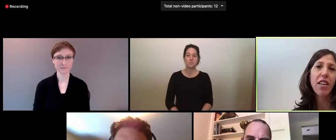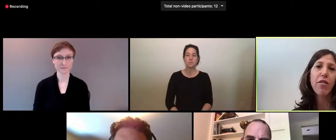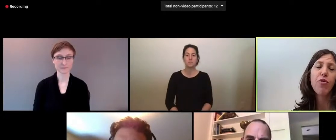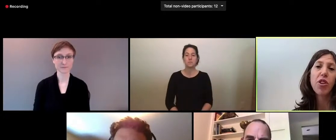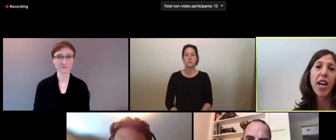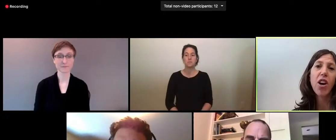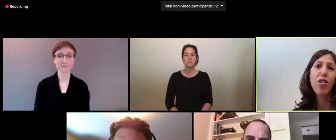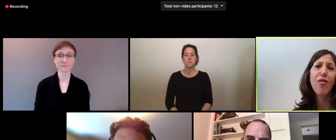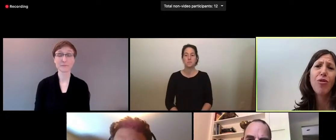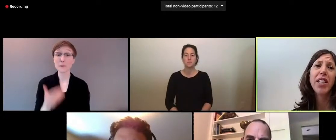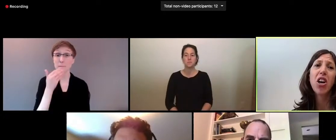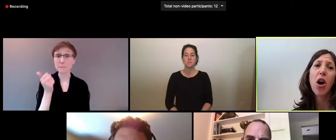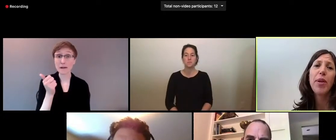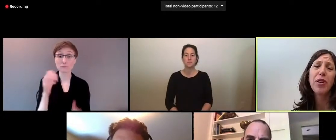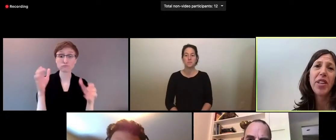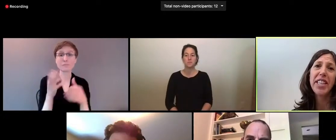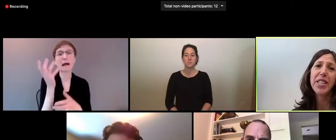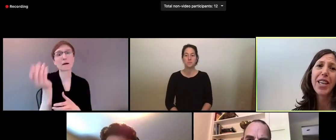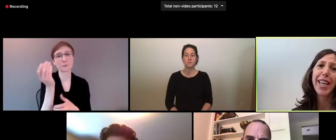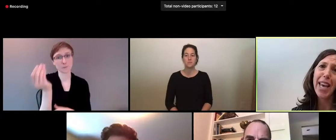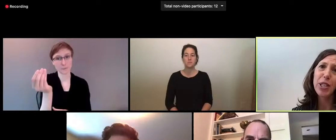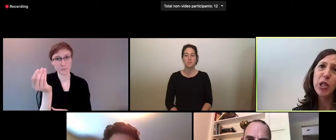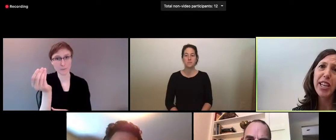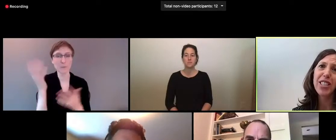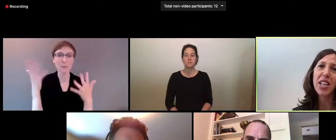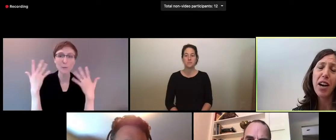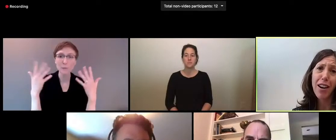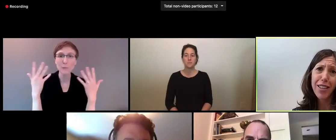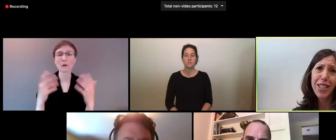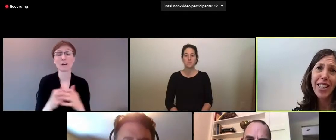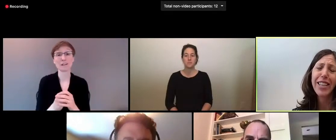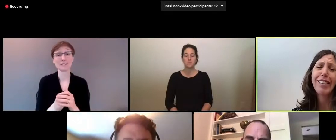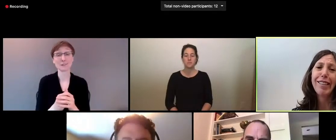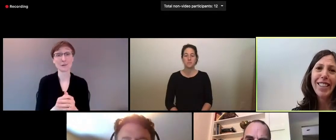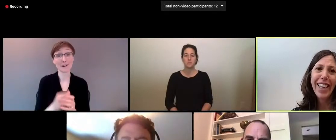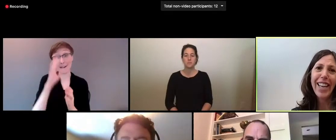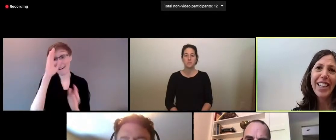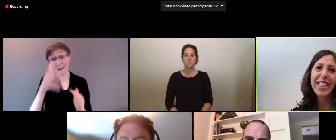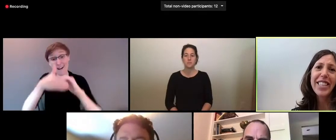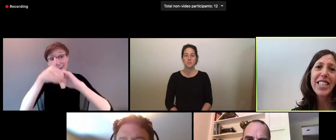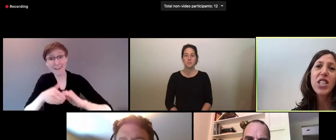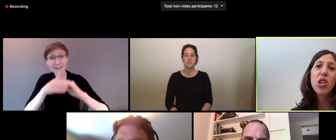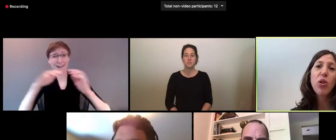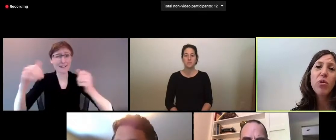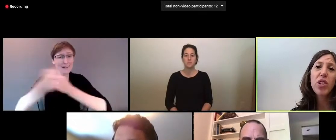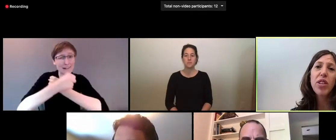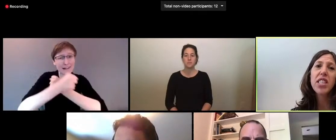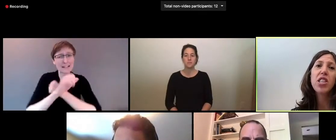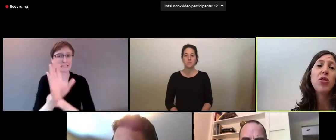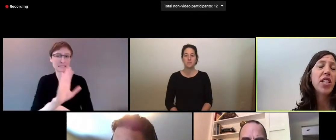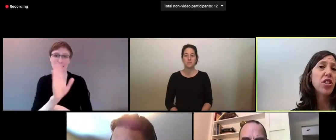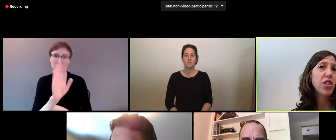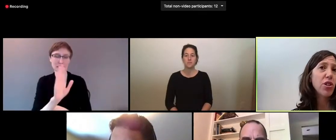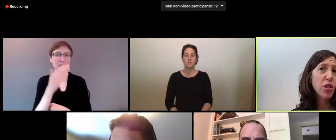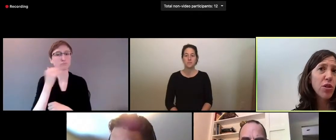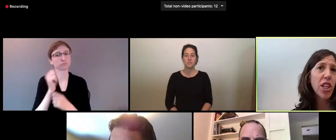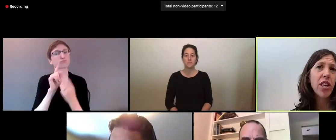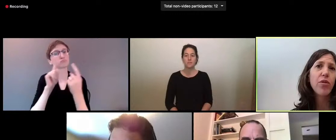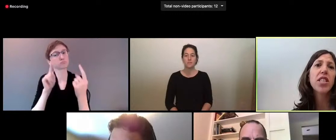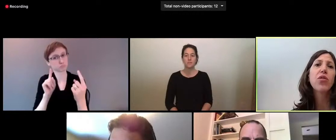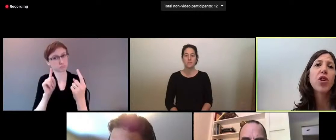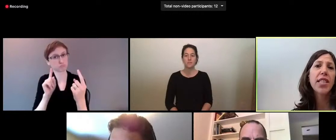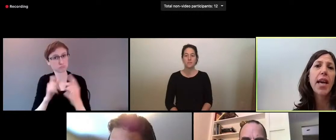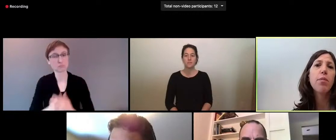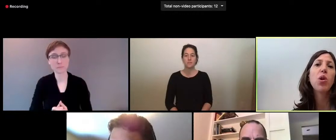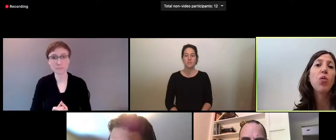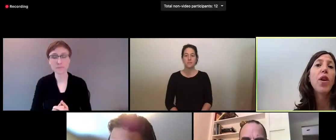outdoors. For now, avoid common greetings like handshakes and hugs. And assess your own unique situations, your